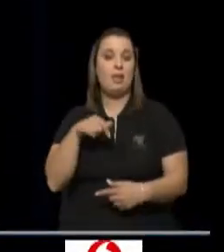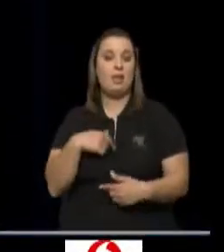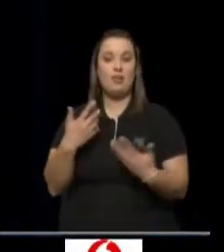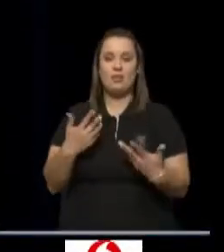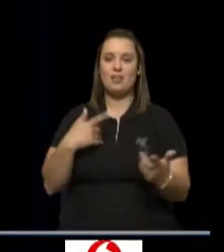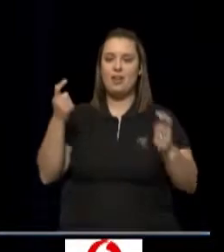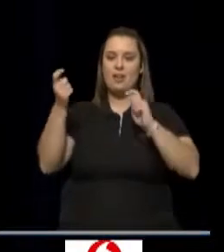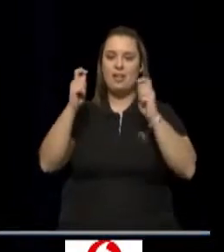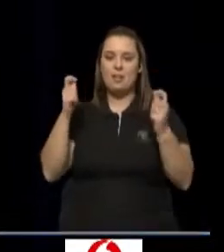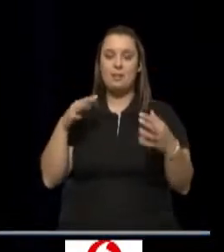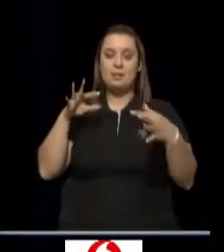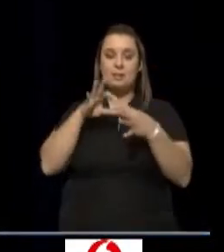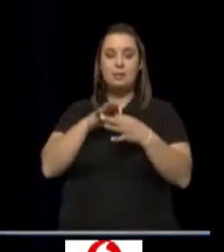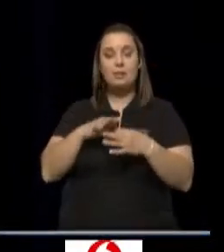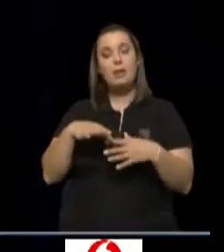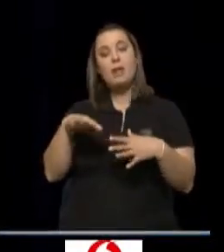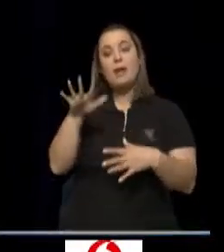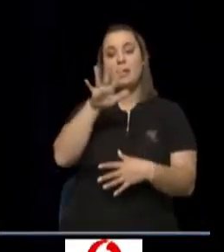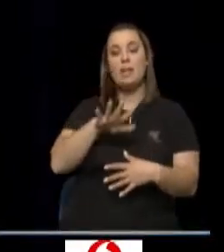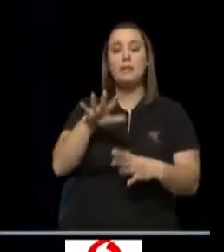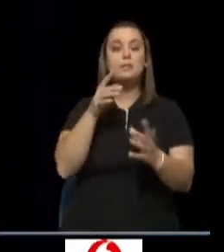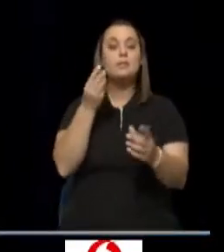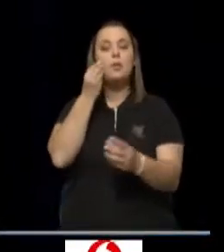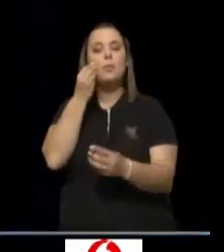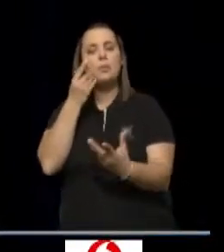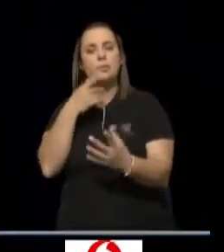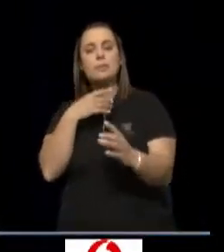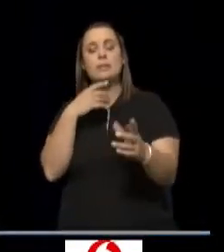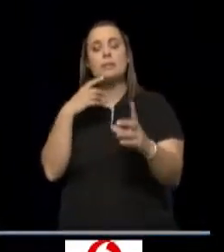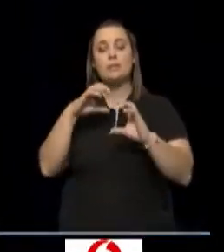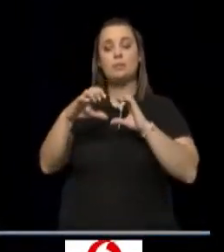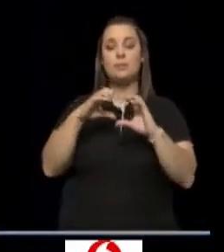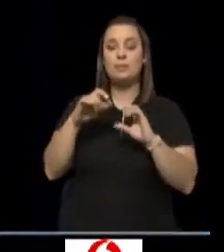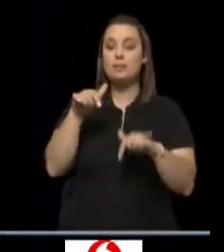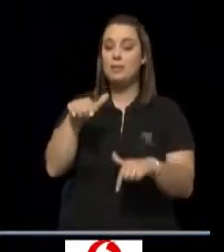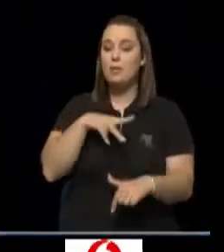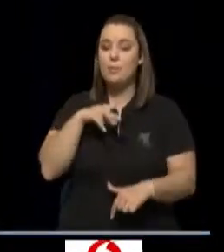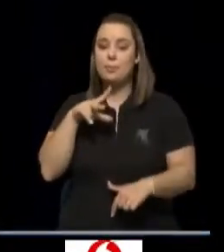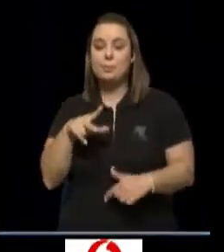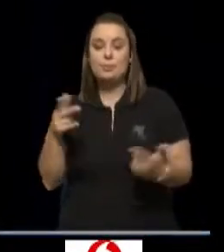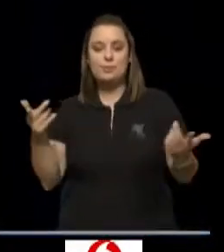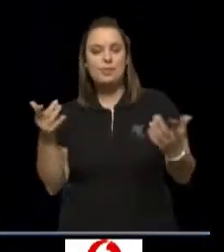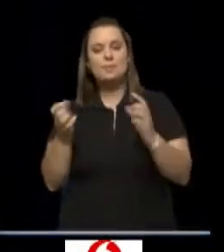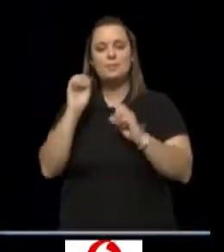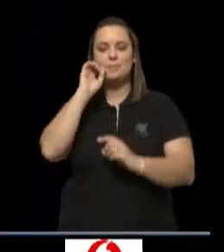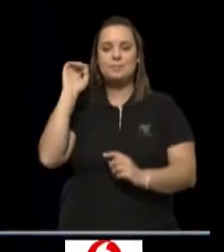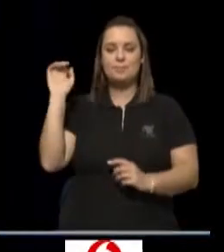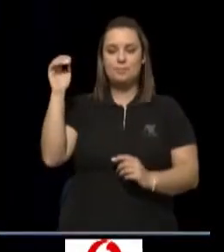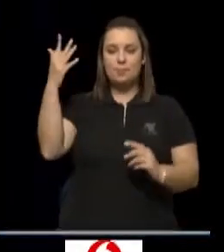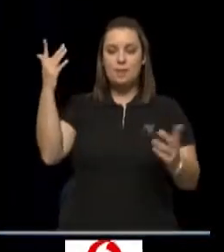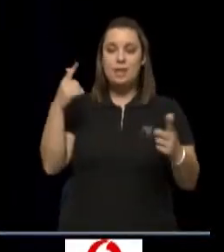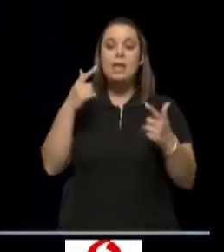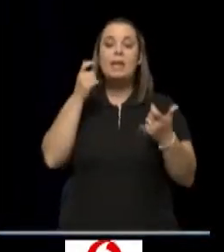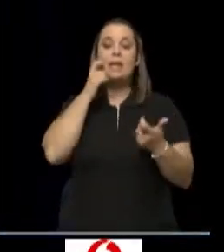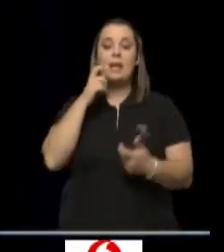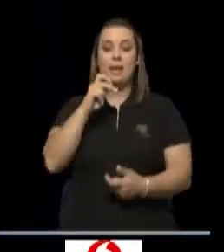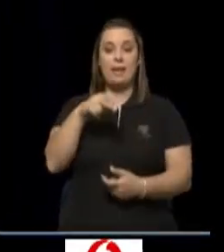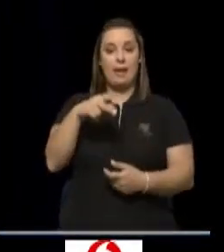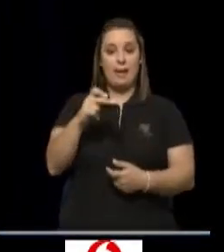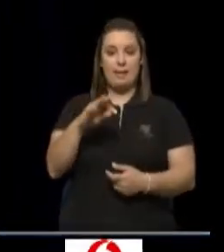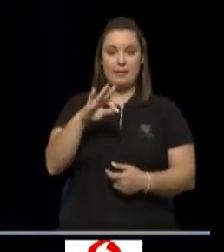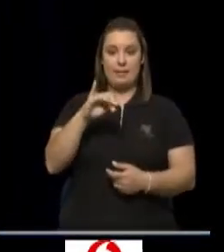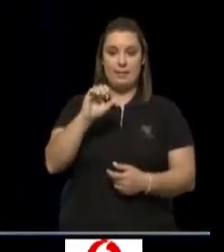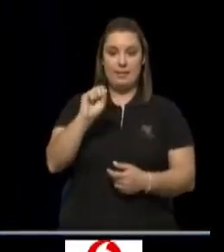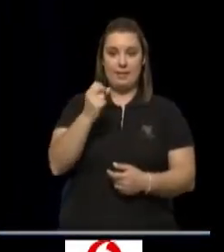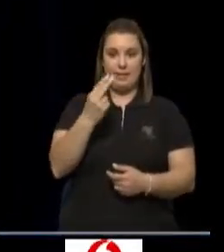E vamos ao debate sobre o estado da nação. So we're going to talk about the state of the nation of telecommunications in Portugal, basically, with